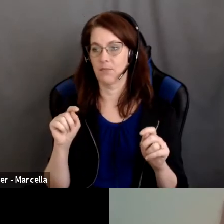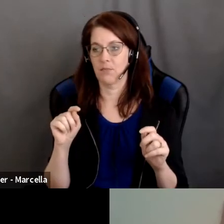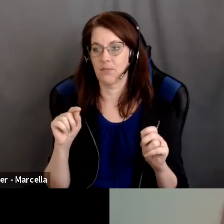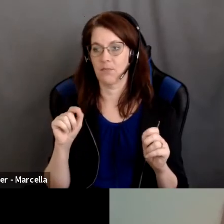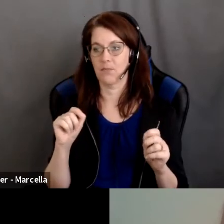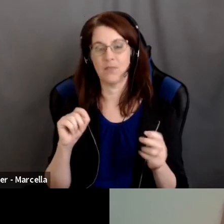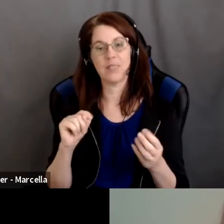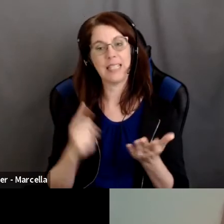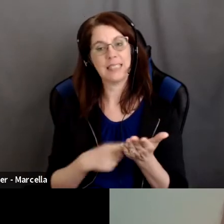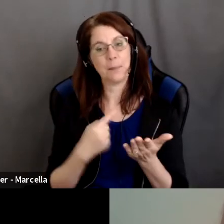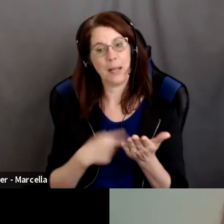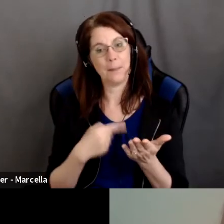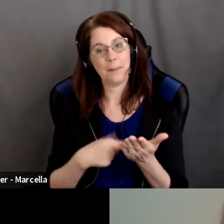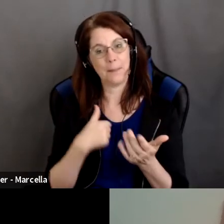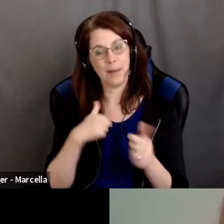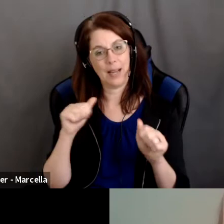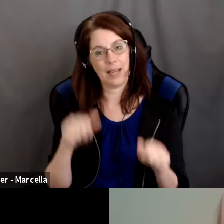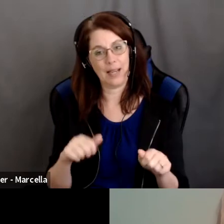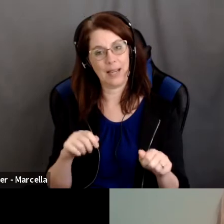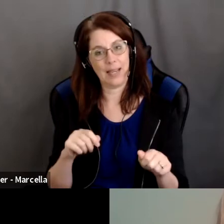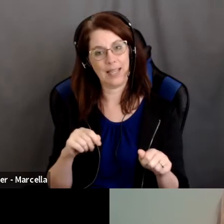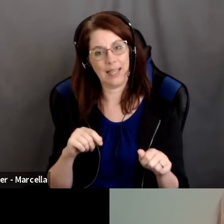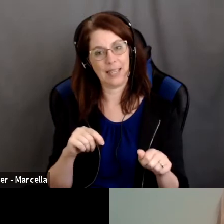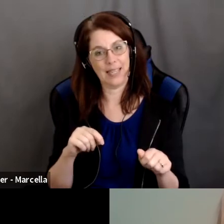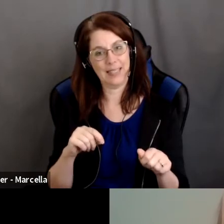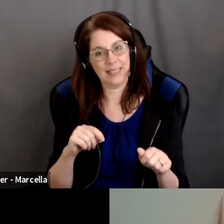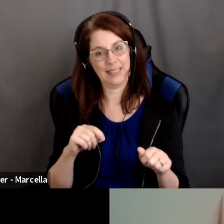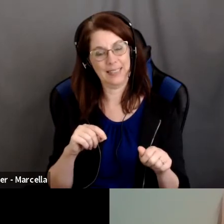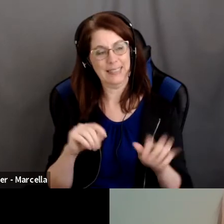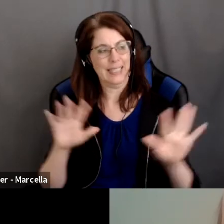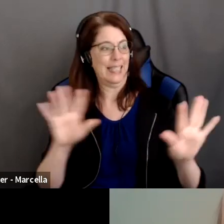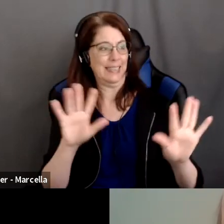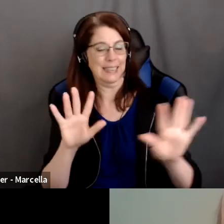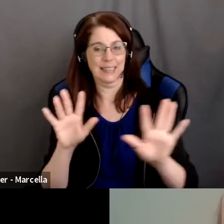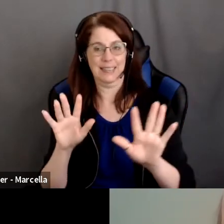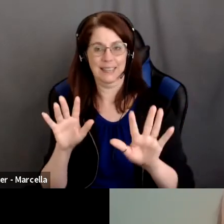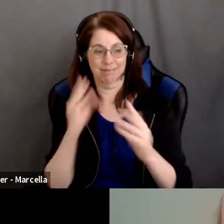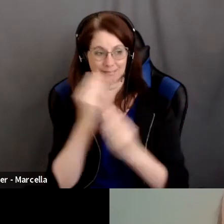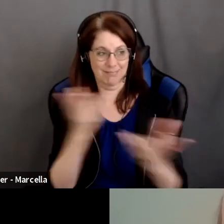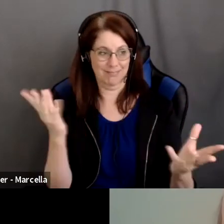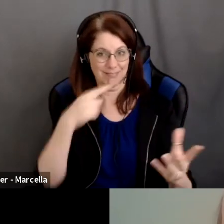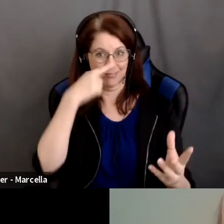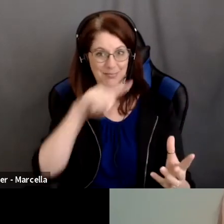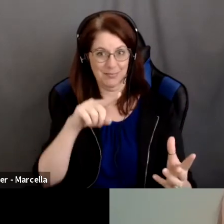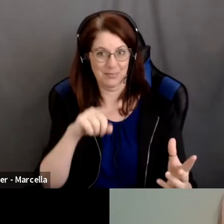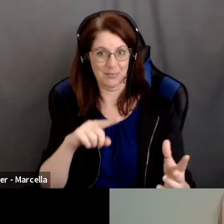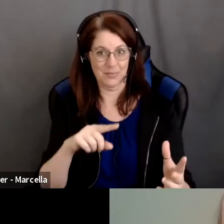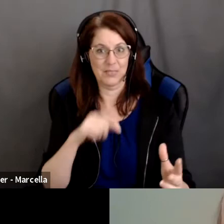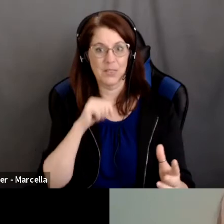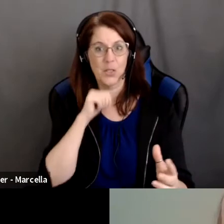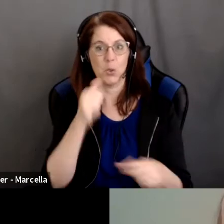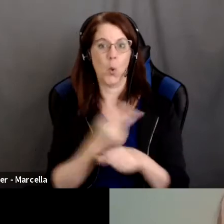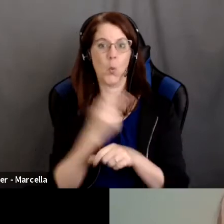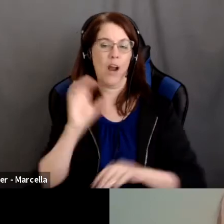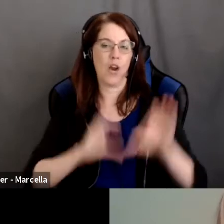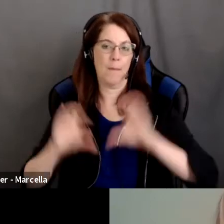sometimes I can foreshorten that and say, look, if y'all don't mind, don't wear chemicals,